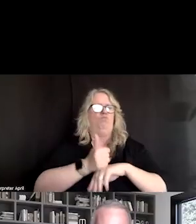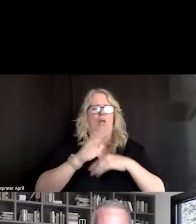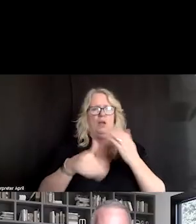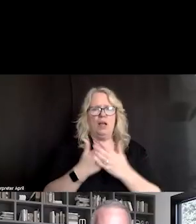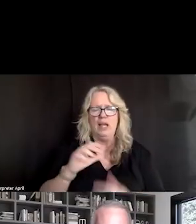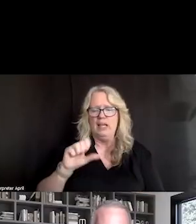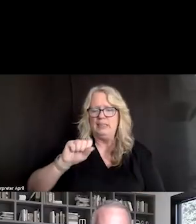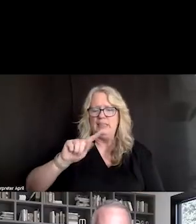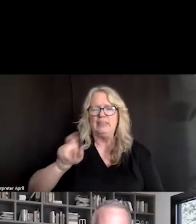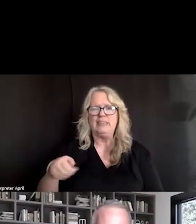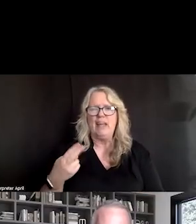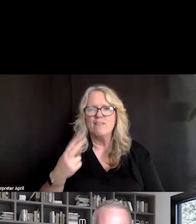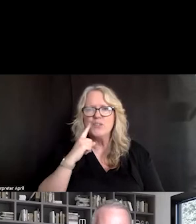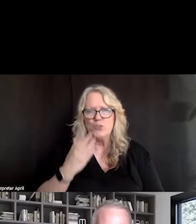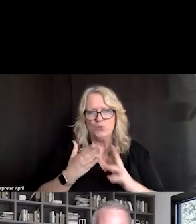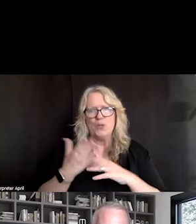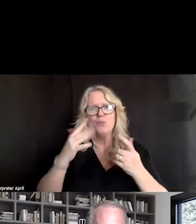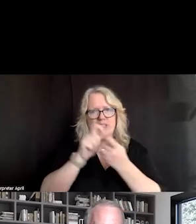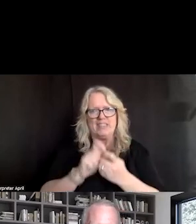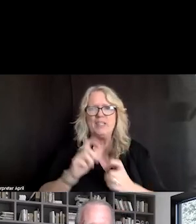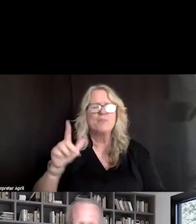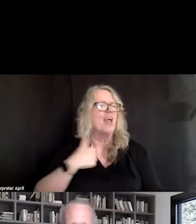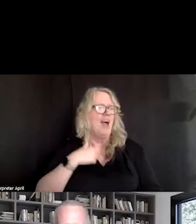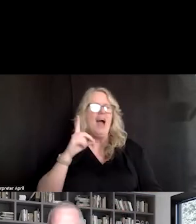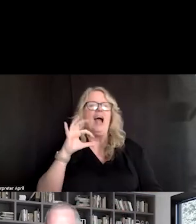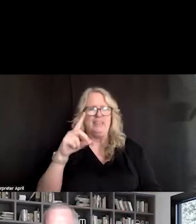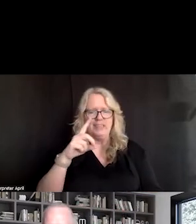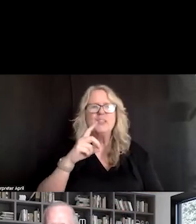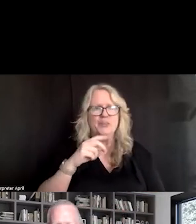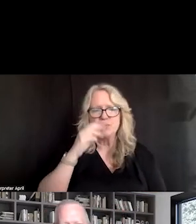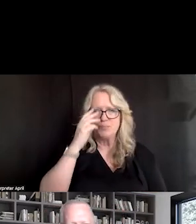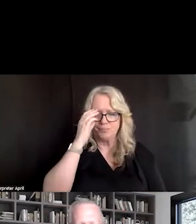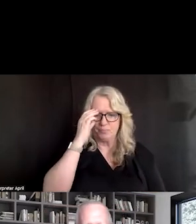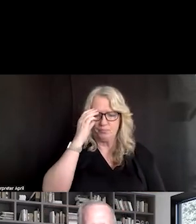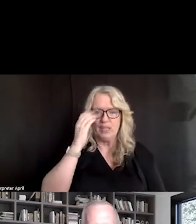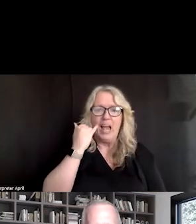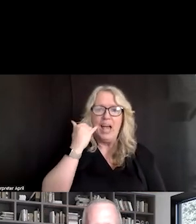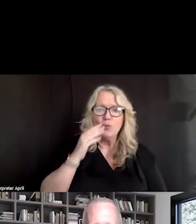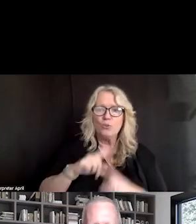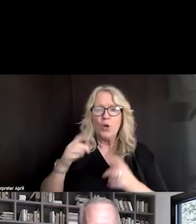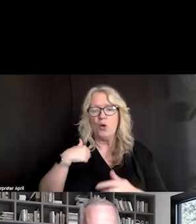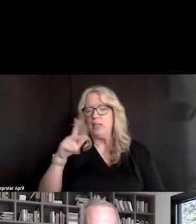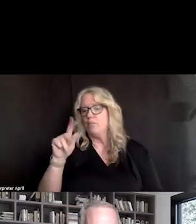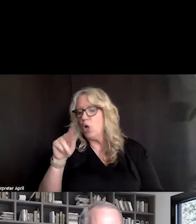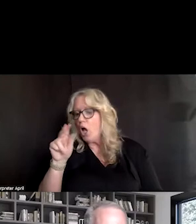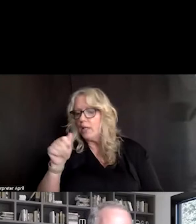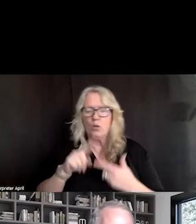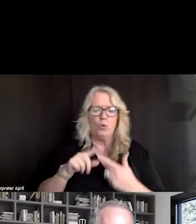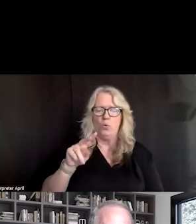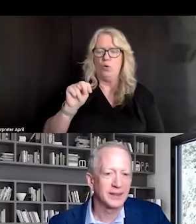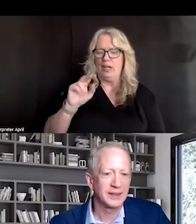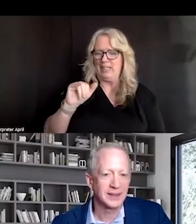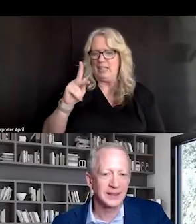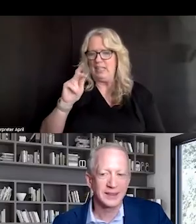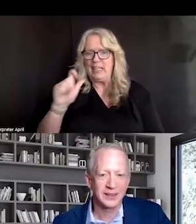Steph, you really went through this in detail. I did. Yeah. And I don't know if it's going to be Kana or Nikhil or both chatting with me.